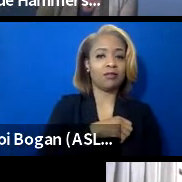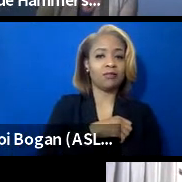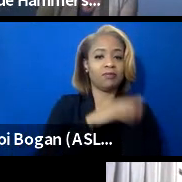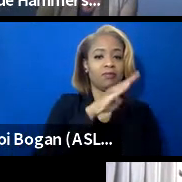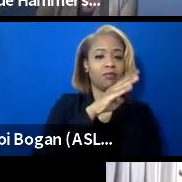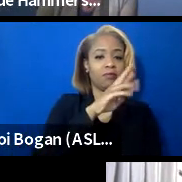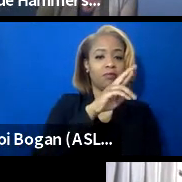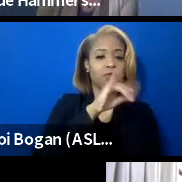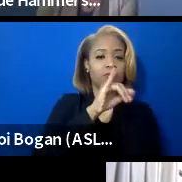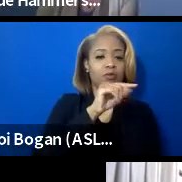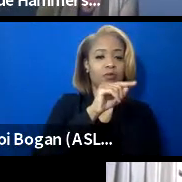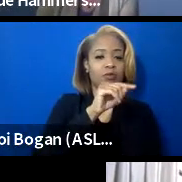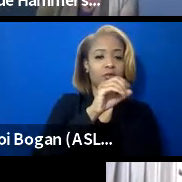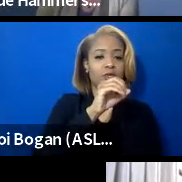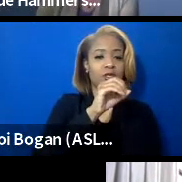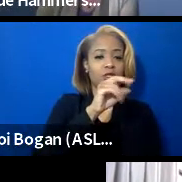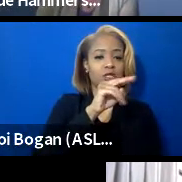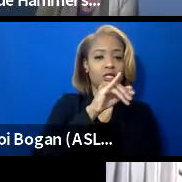Brittany Kellum.